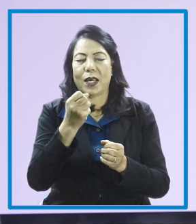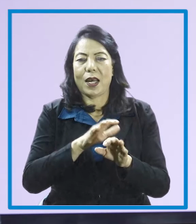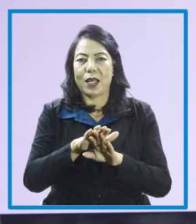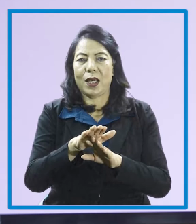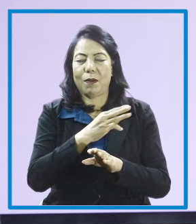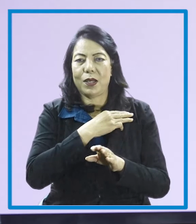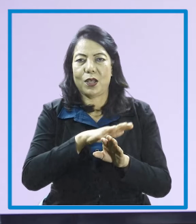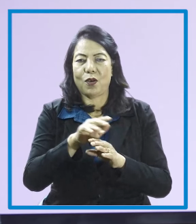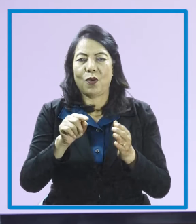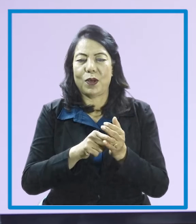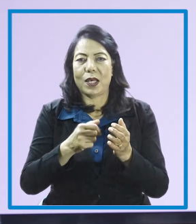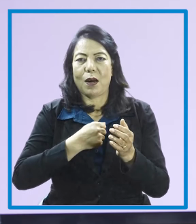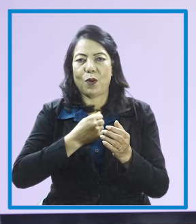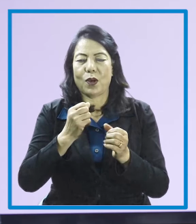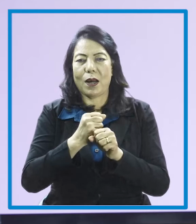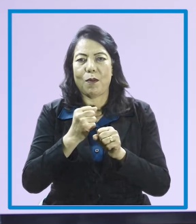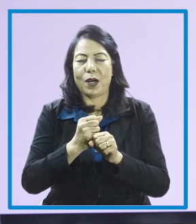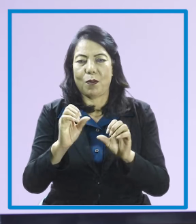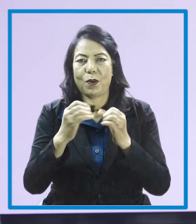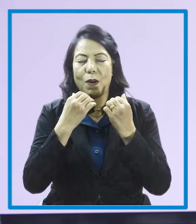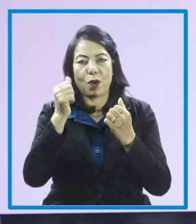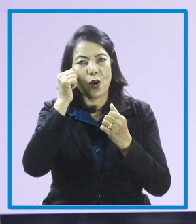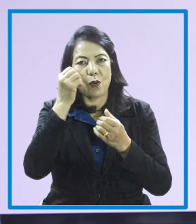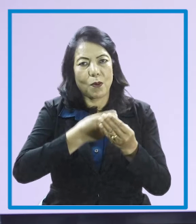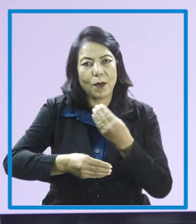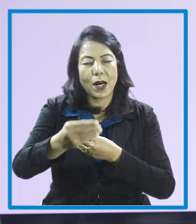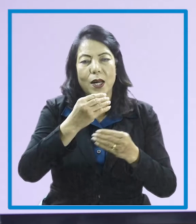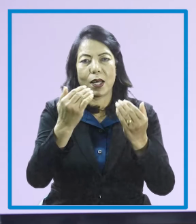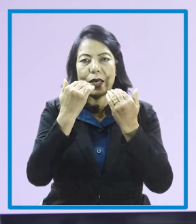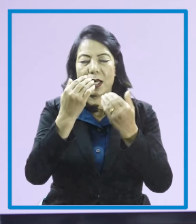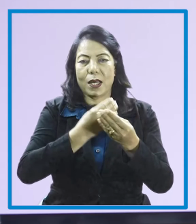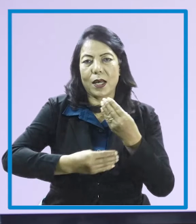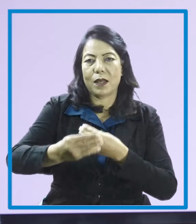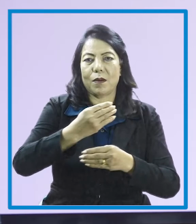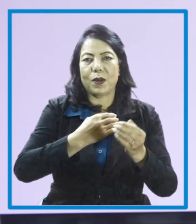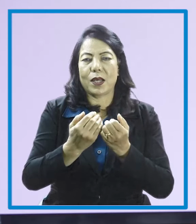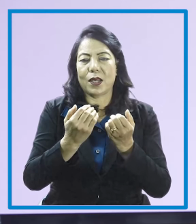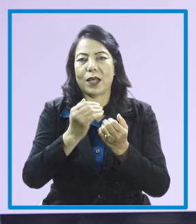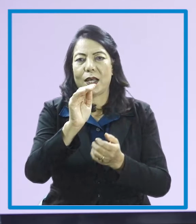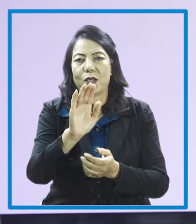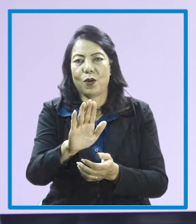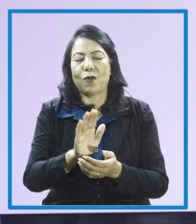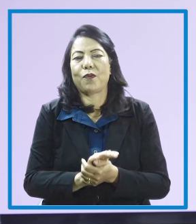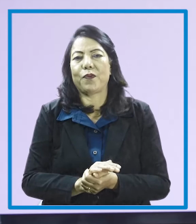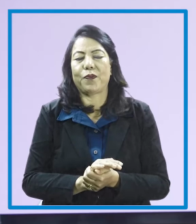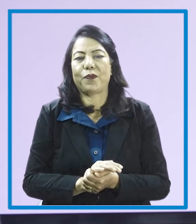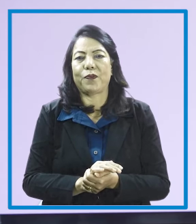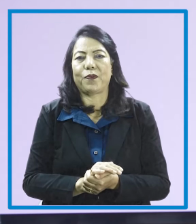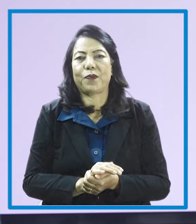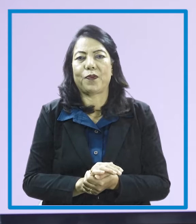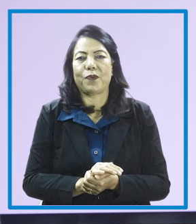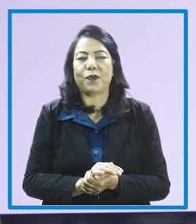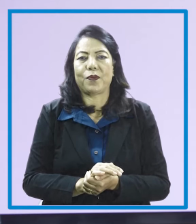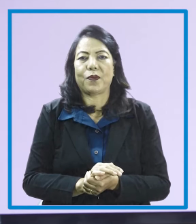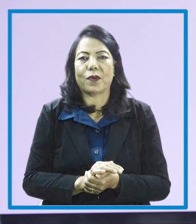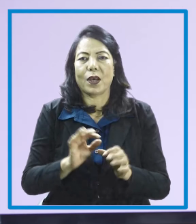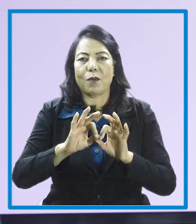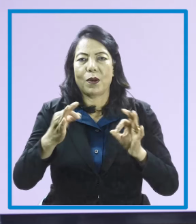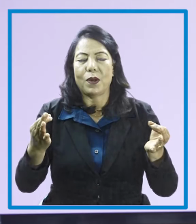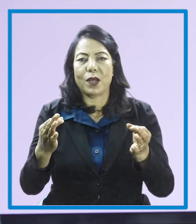other countries. And so part of our role is also to share some of the learnings and share some of the